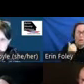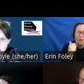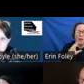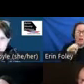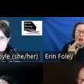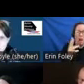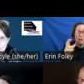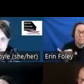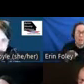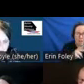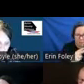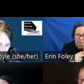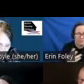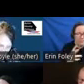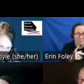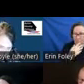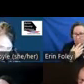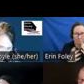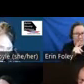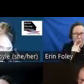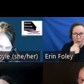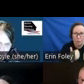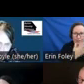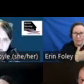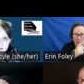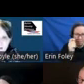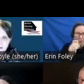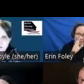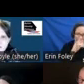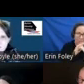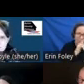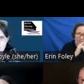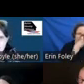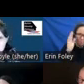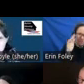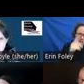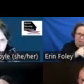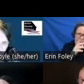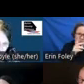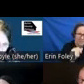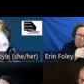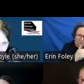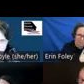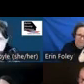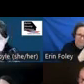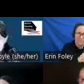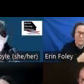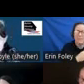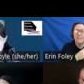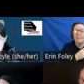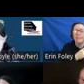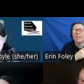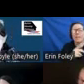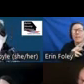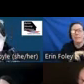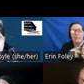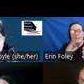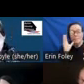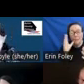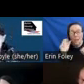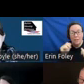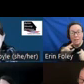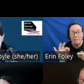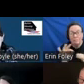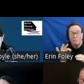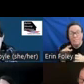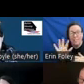there, which means that that parent can do can do as little as 5% down and get